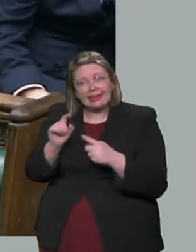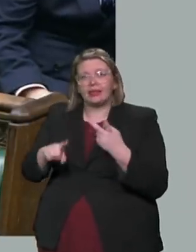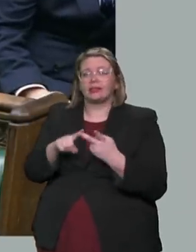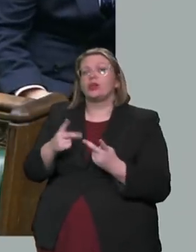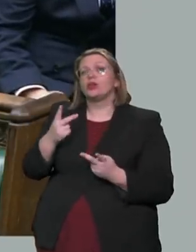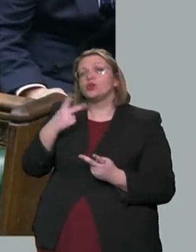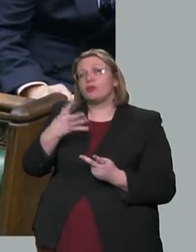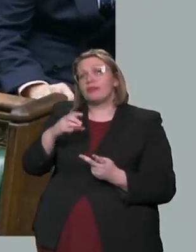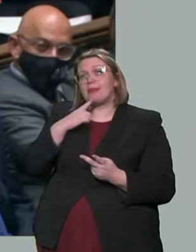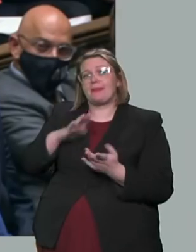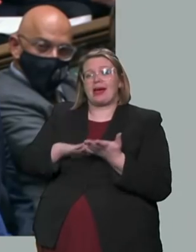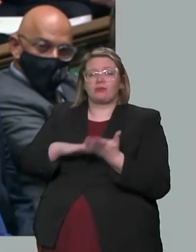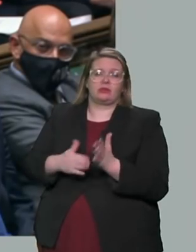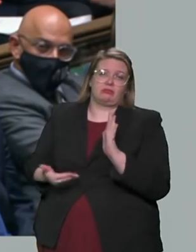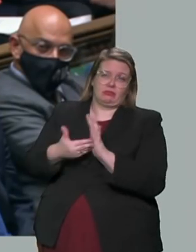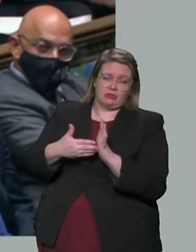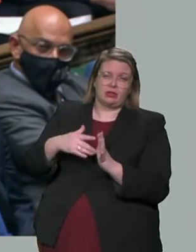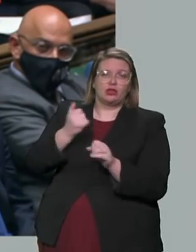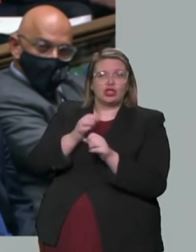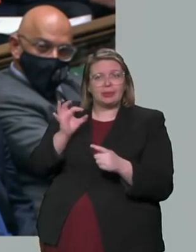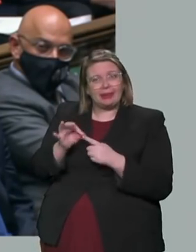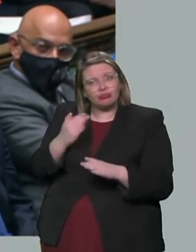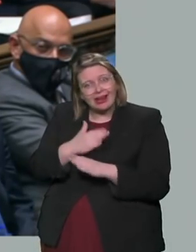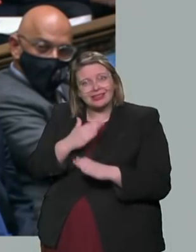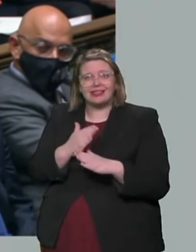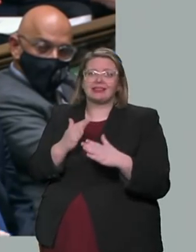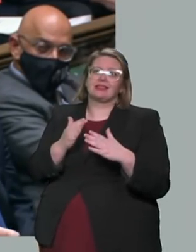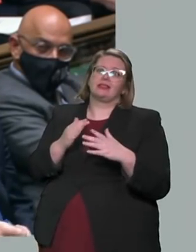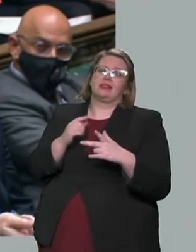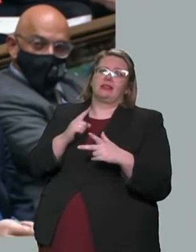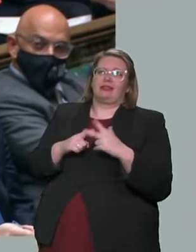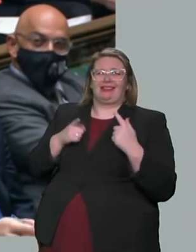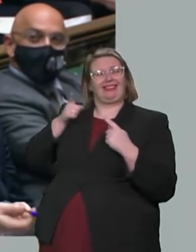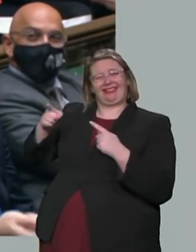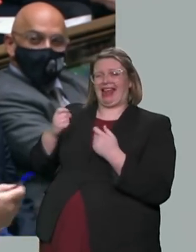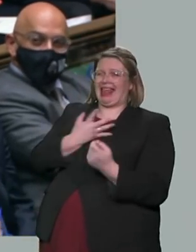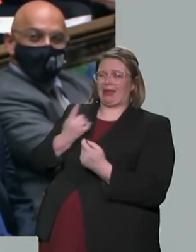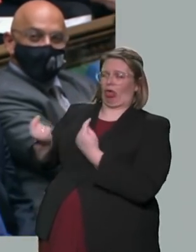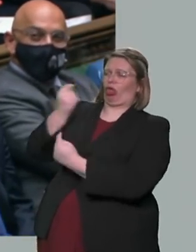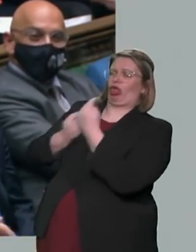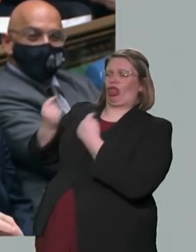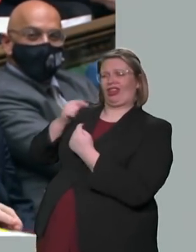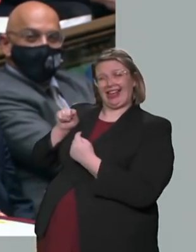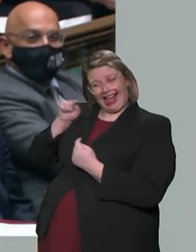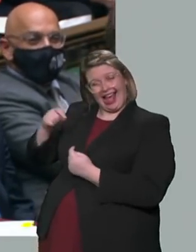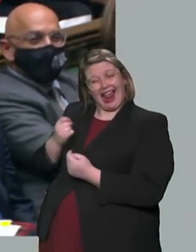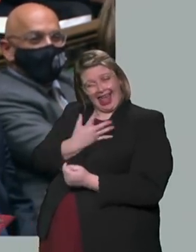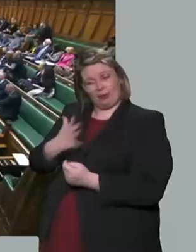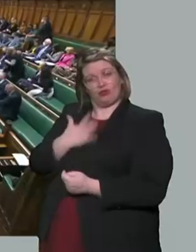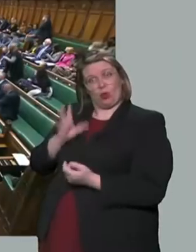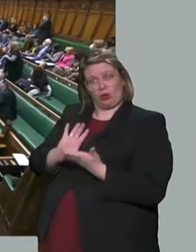£250 million into more GP practices, and they're cachinnating away as usual. They voted against that